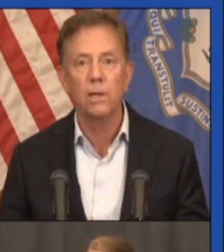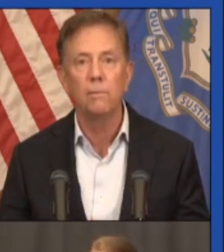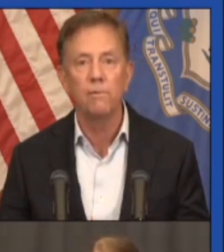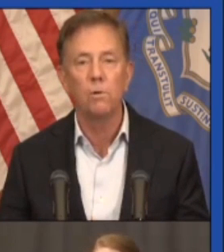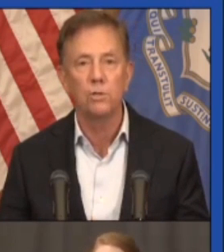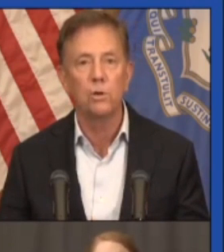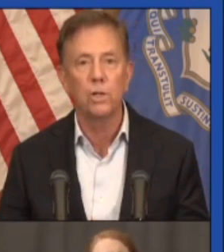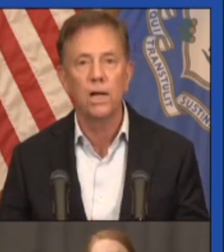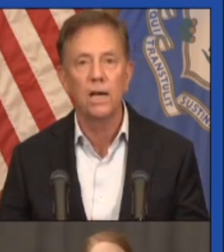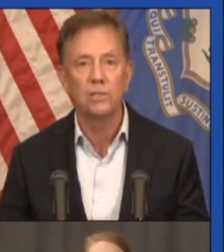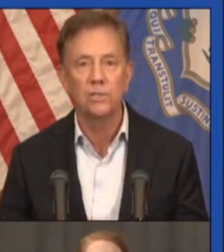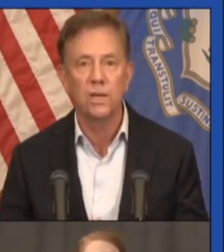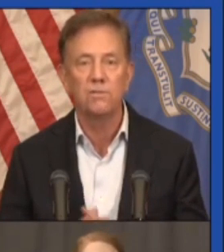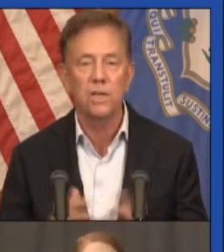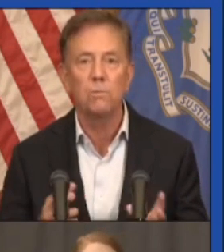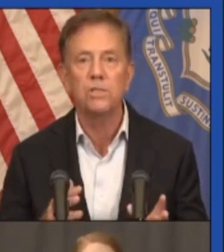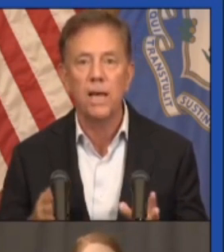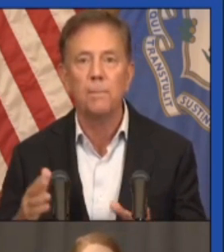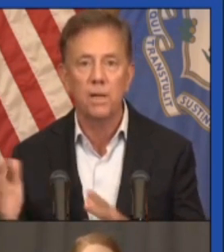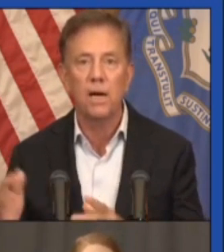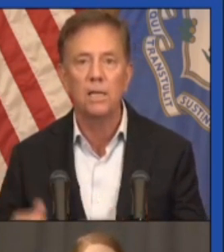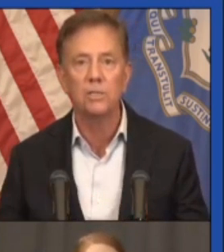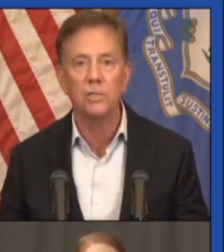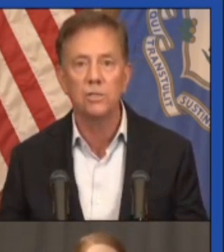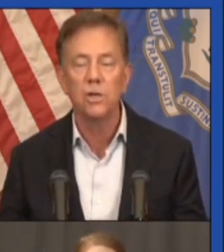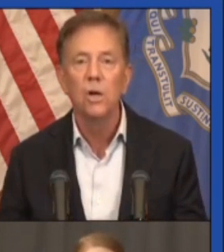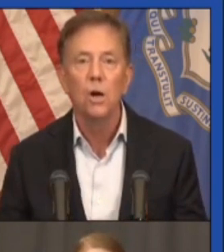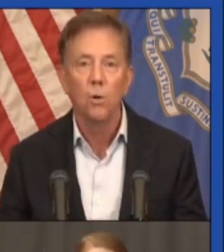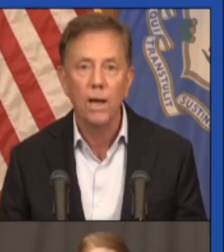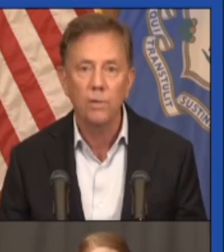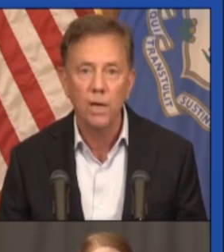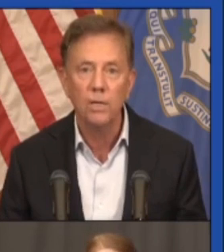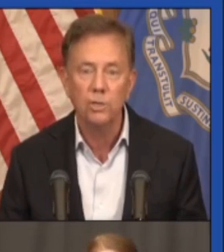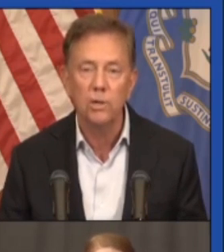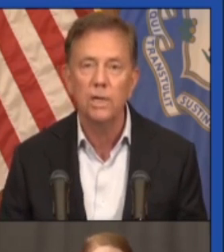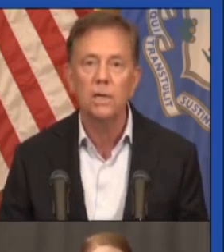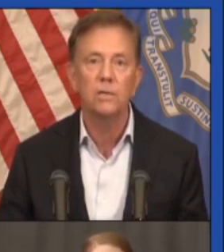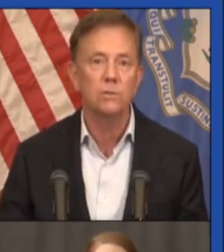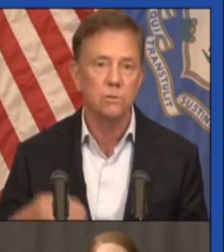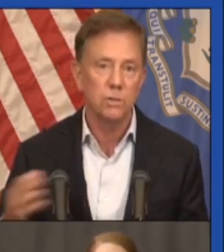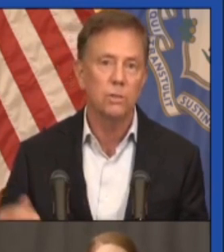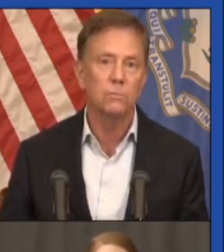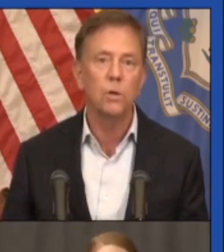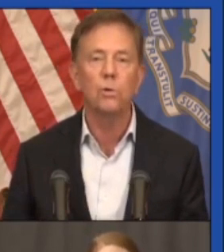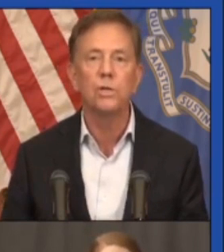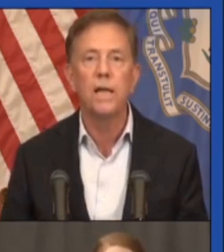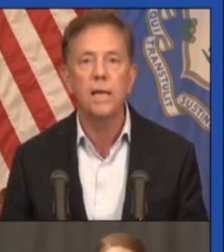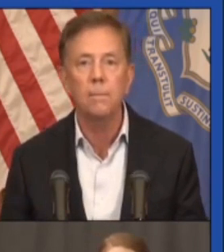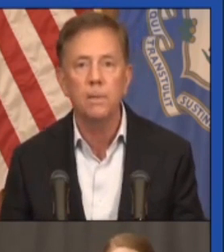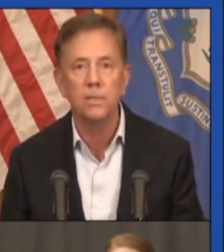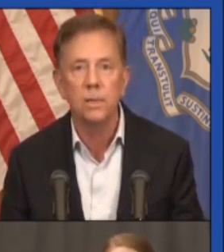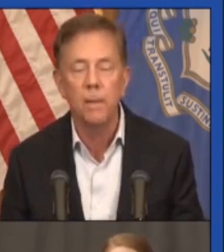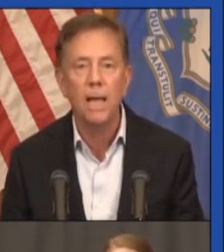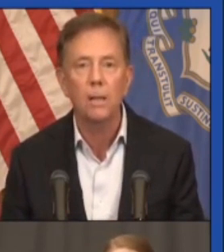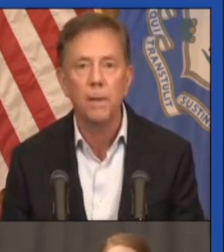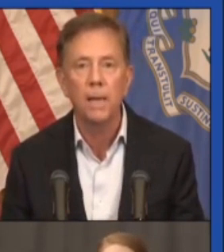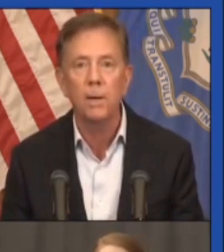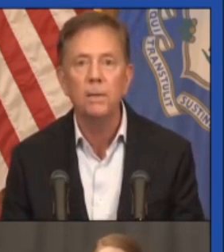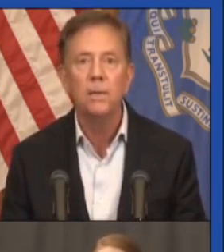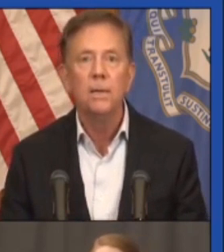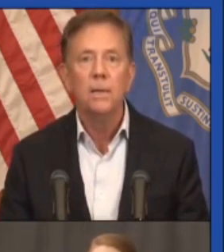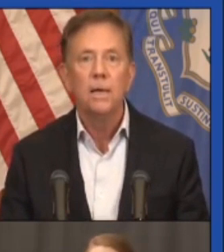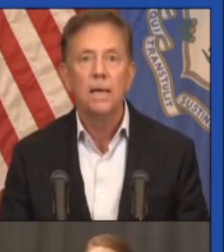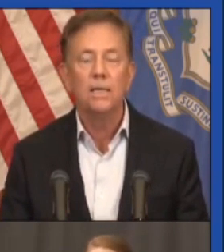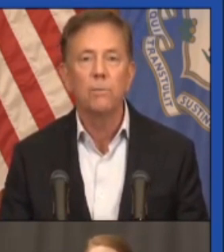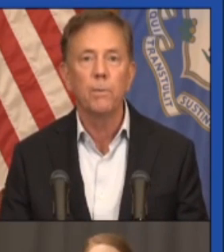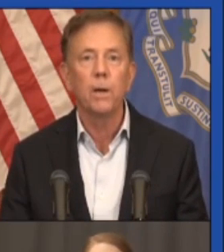because I really am focused on the colleges. I've seen what's happened in colleges around the country, Notre Dame and